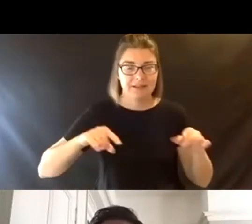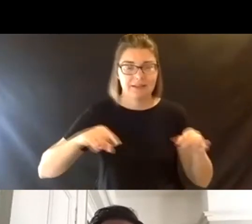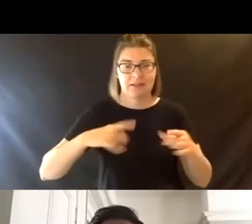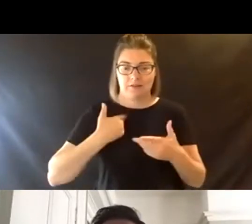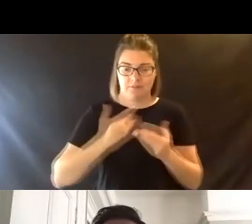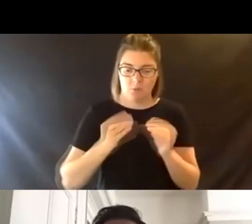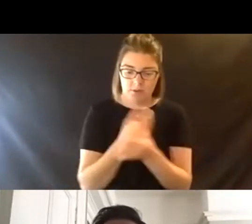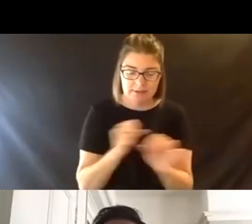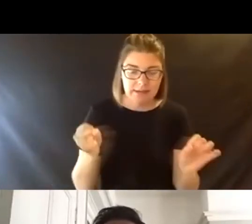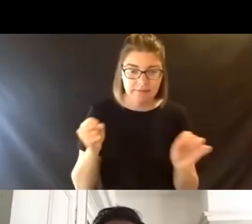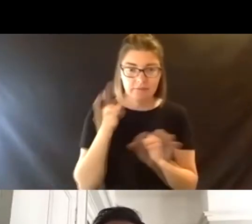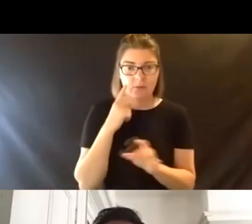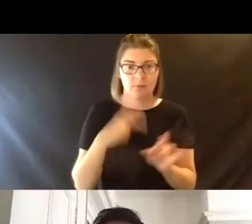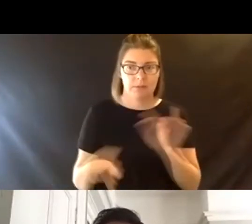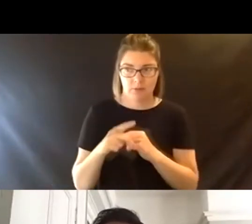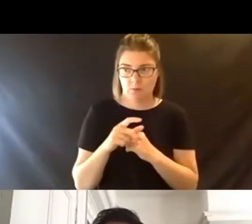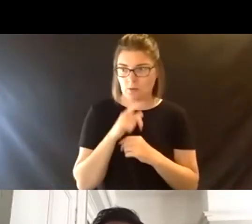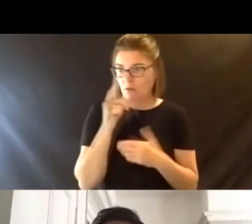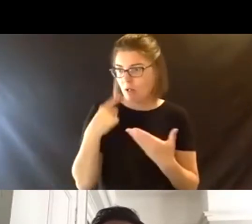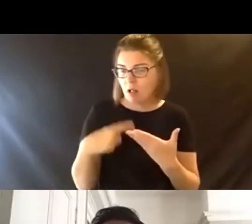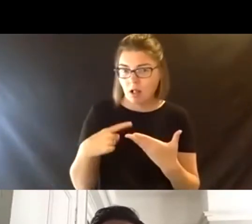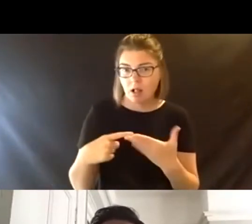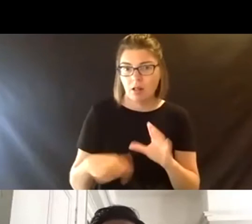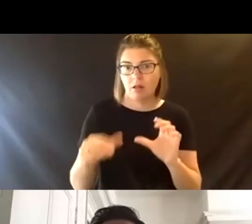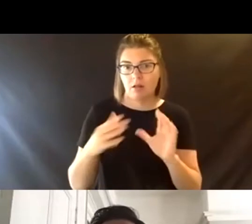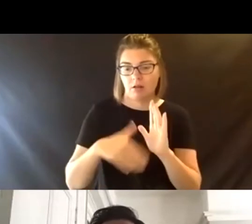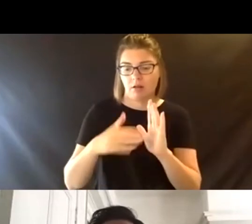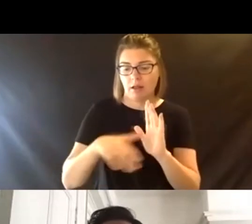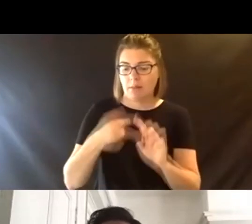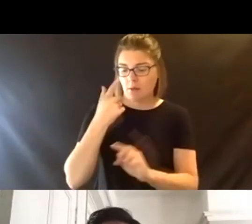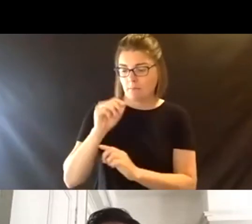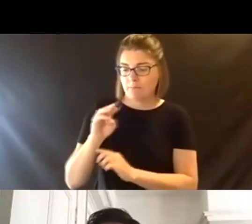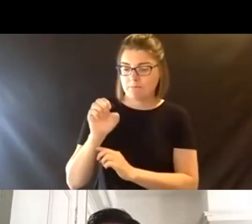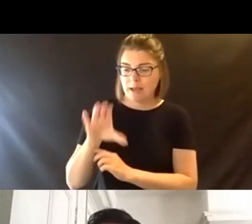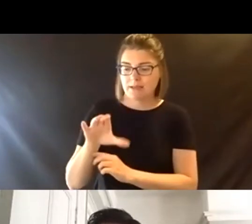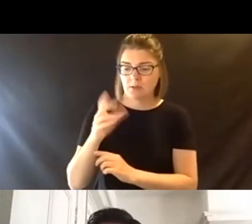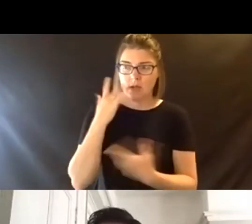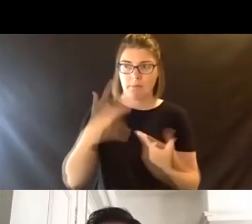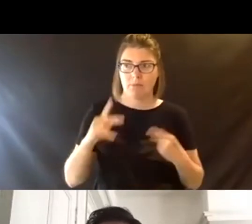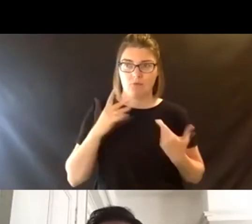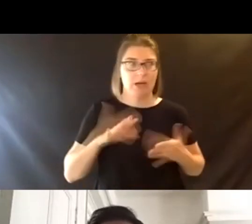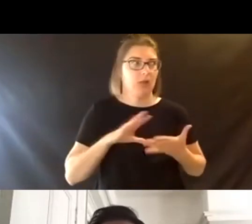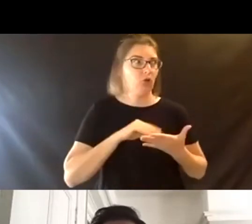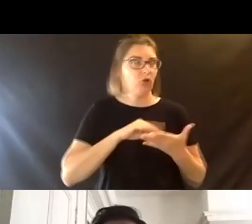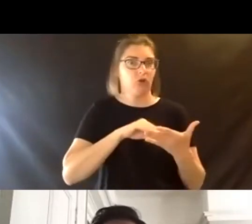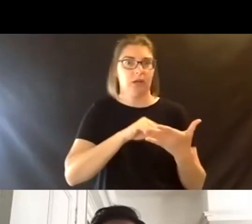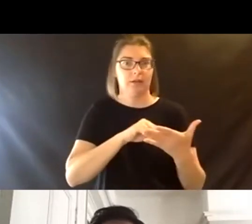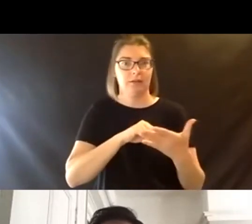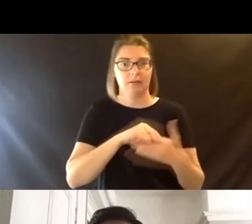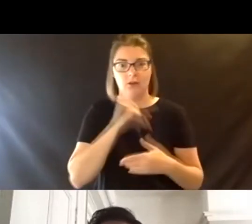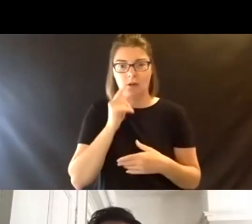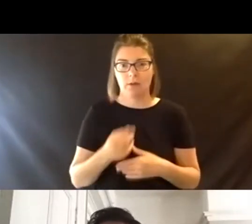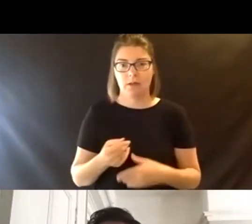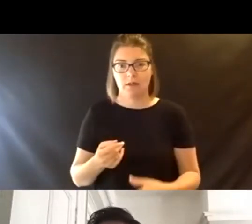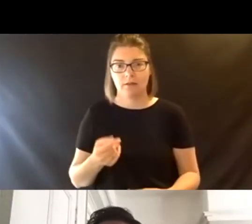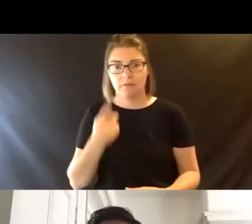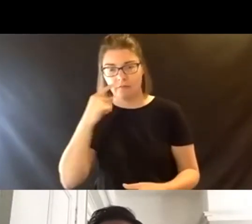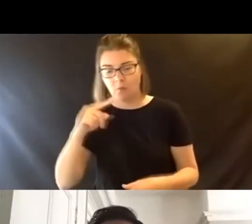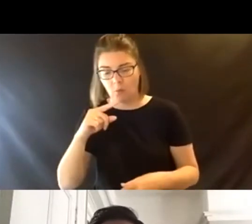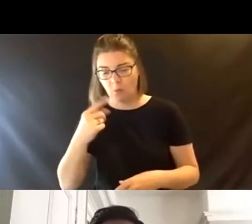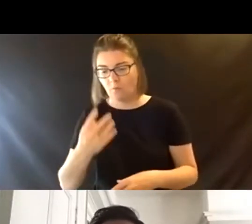spaces for people, where we don't have to keep talking about masculinity because people will just be learning about it. It shouldn't be up to, you know, for queer people or